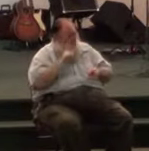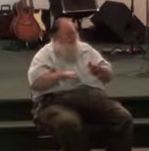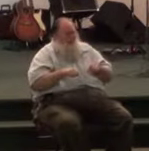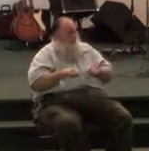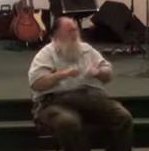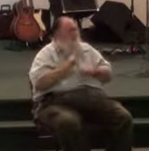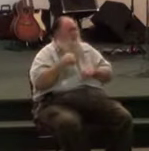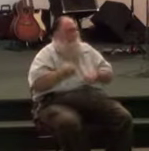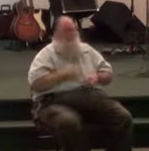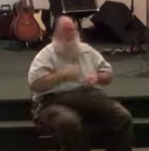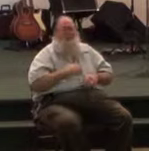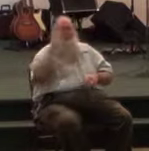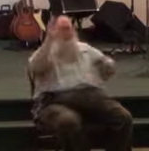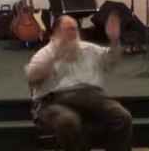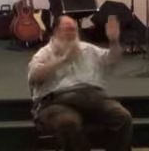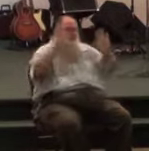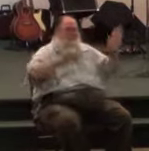Yeah, their hands are going up everywhere.